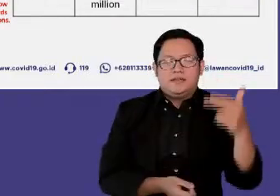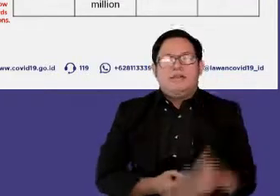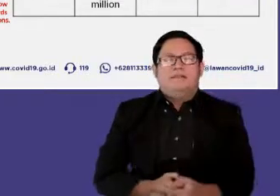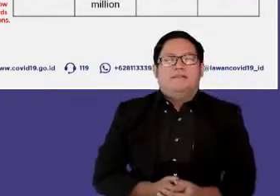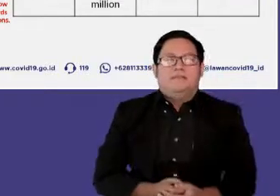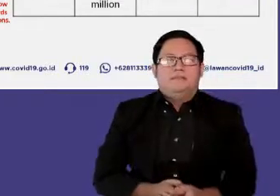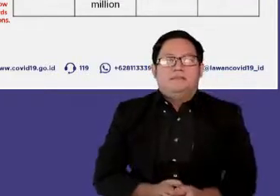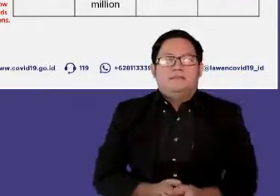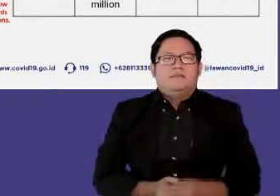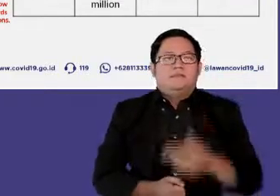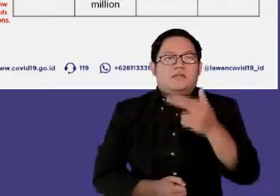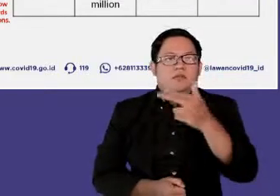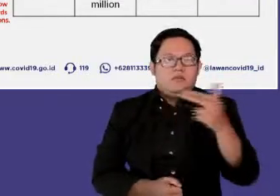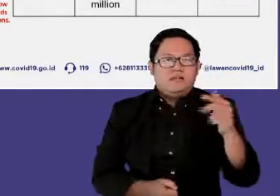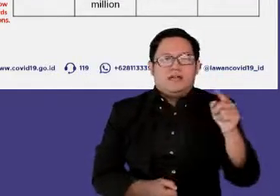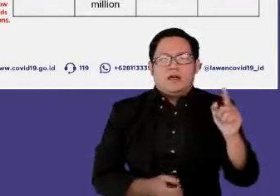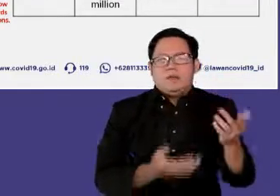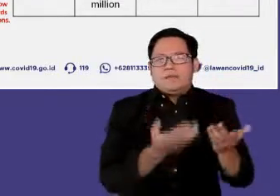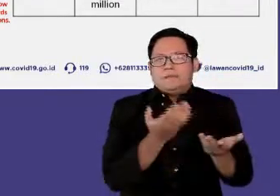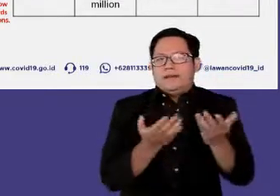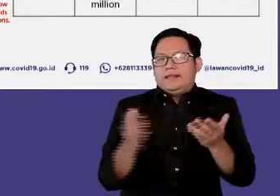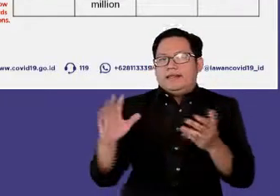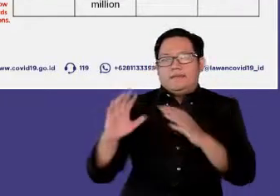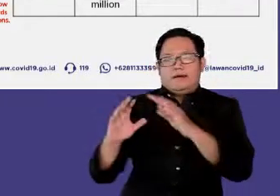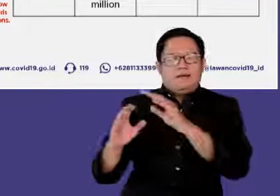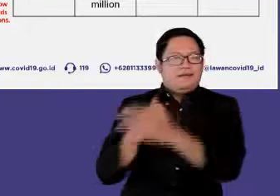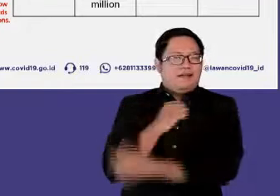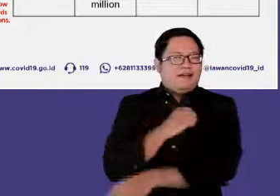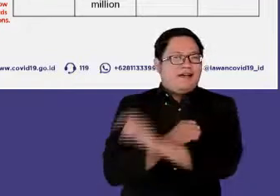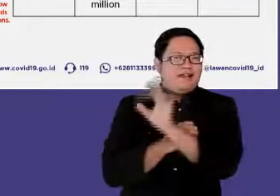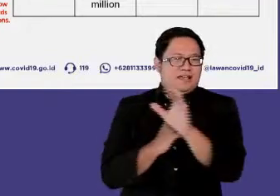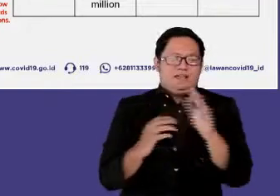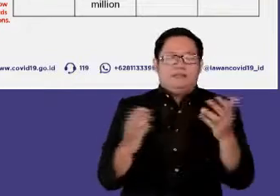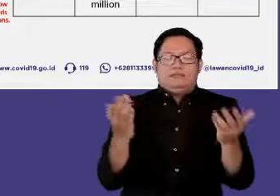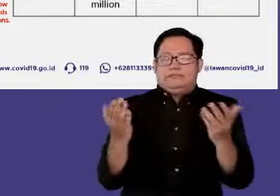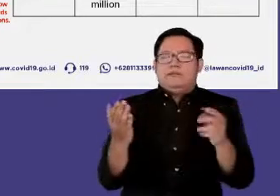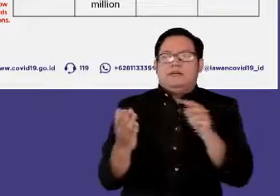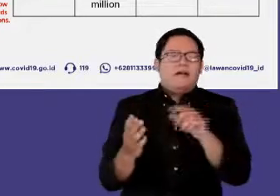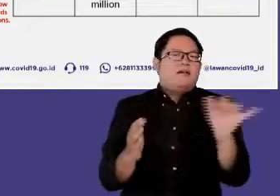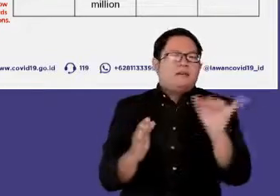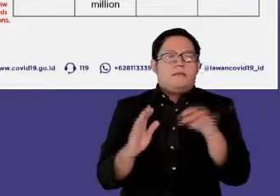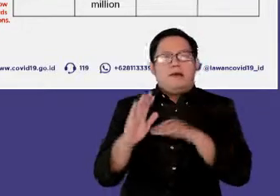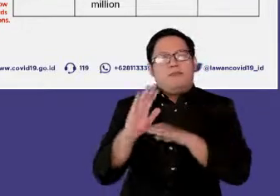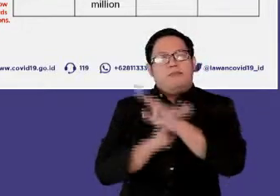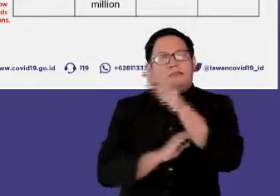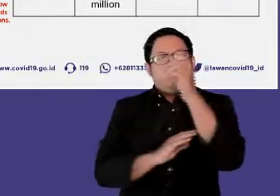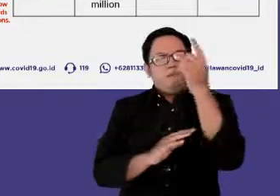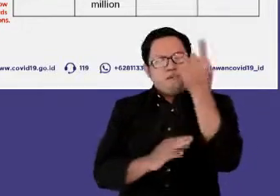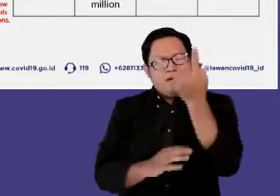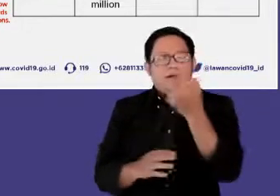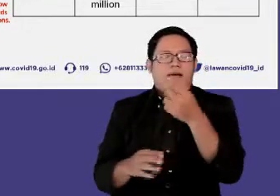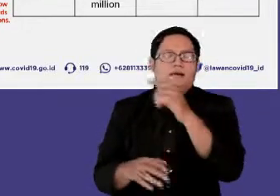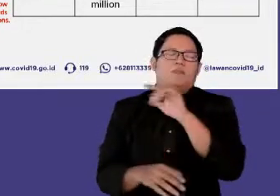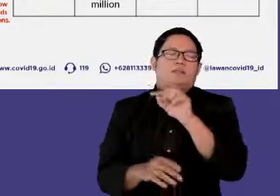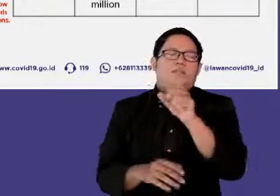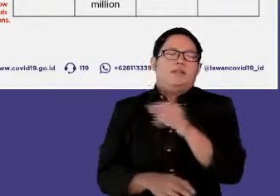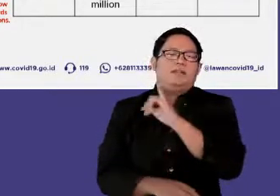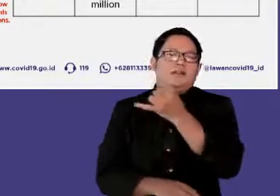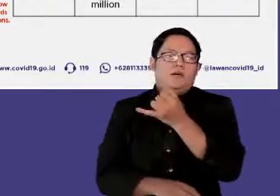that of other countries across the globe in January 2021. However, when